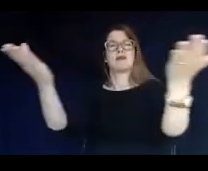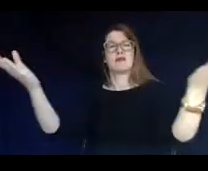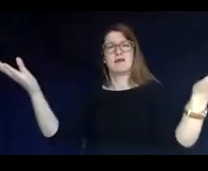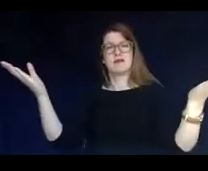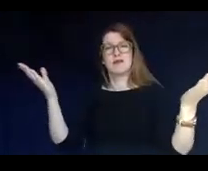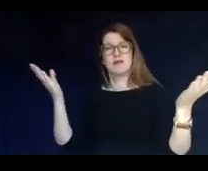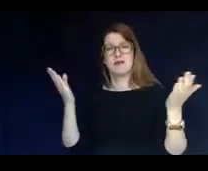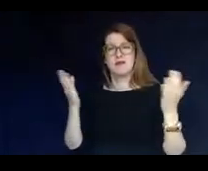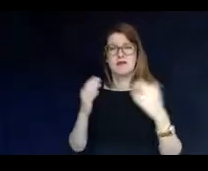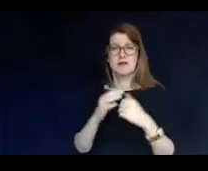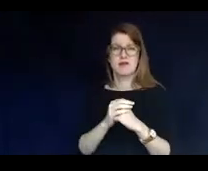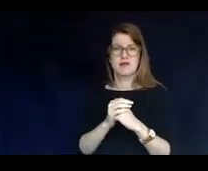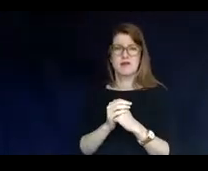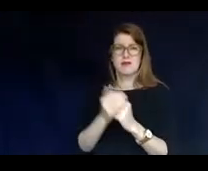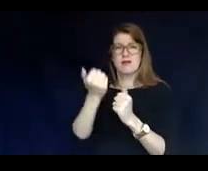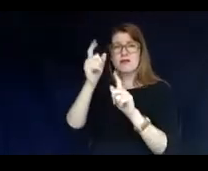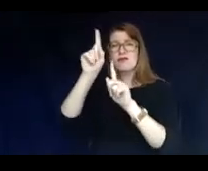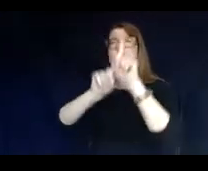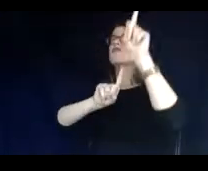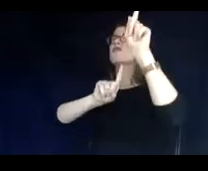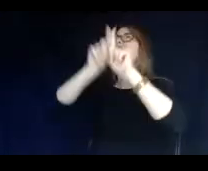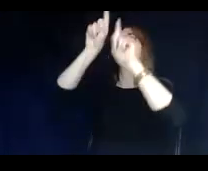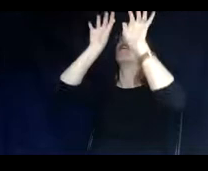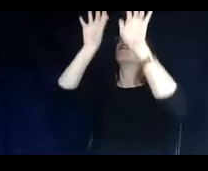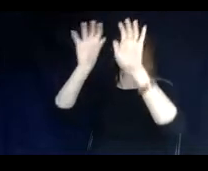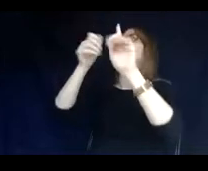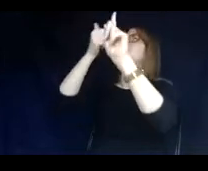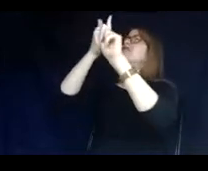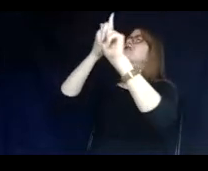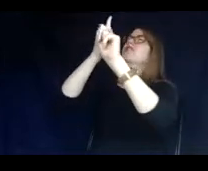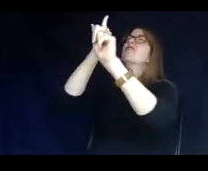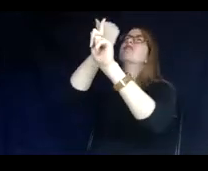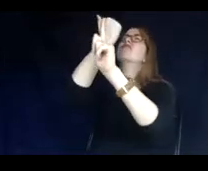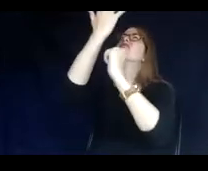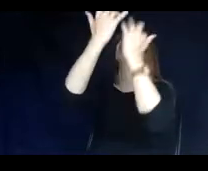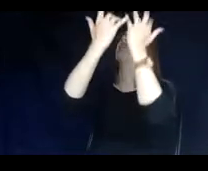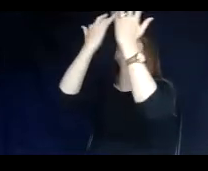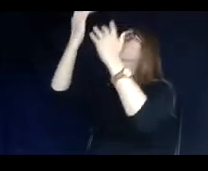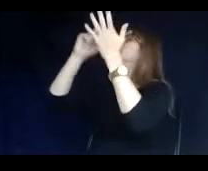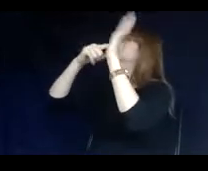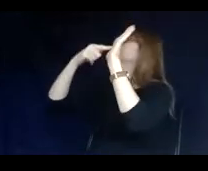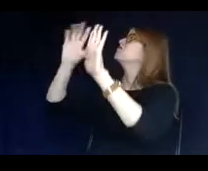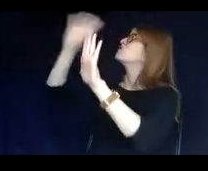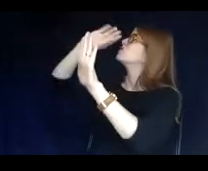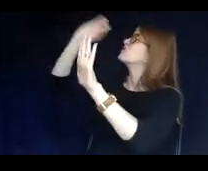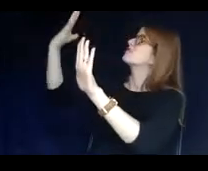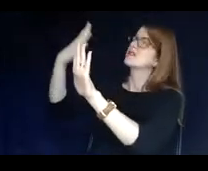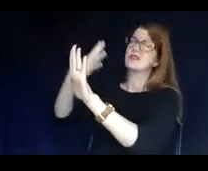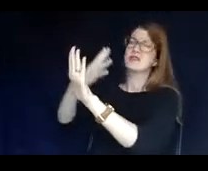made. Every burning star, a signal fire of grace.